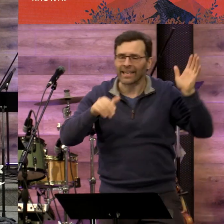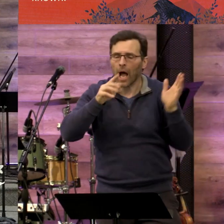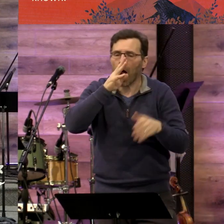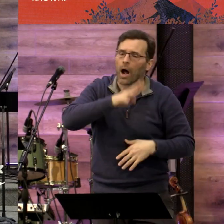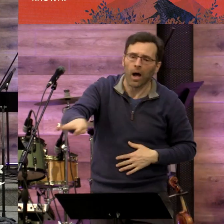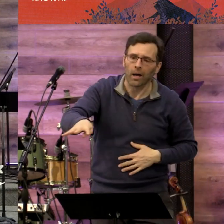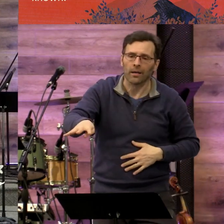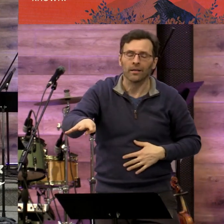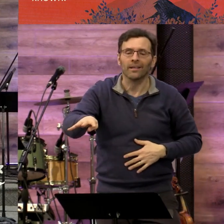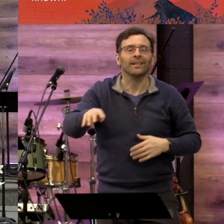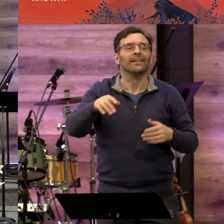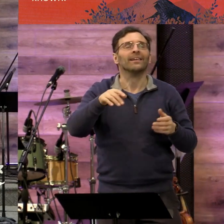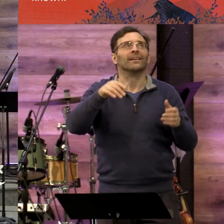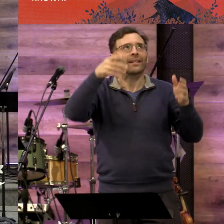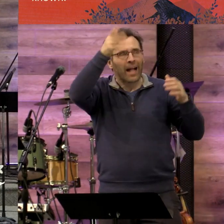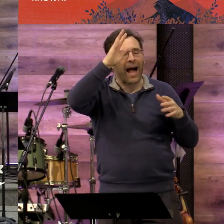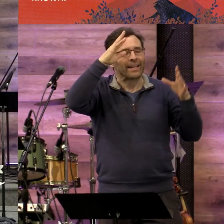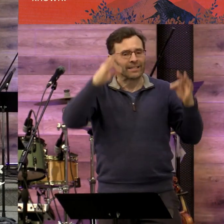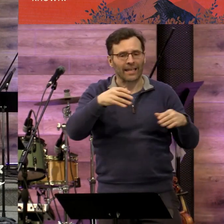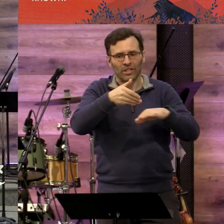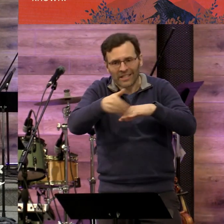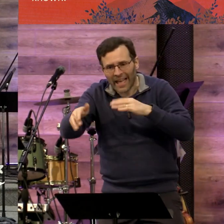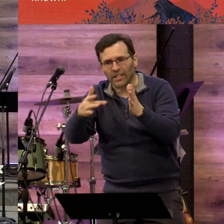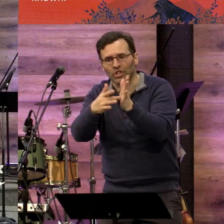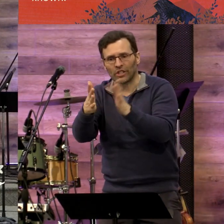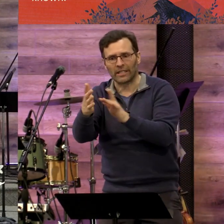took on human flesh and God drew near to us